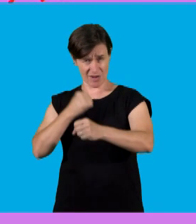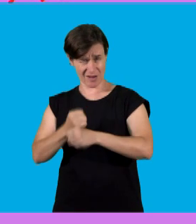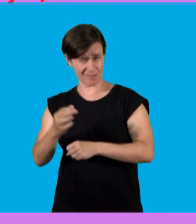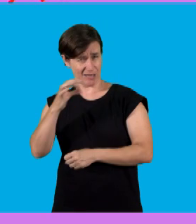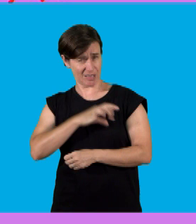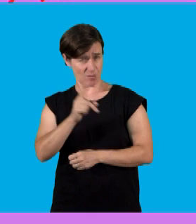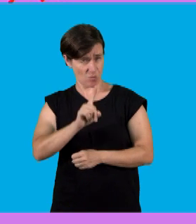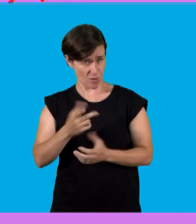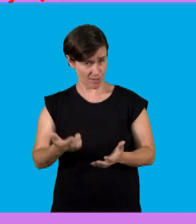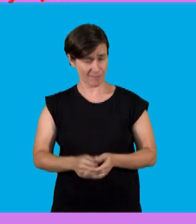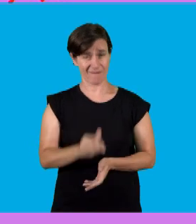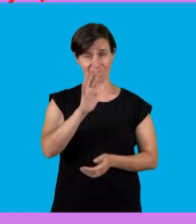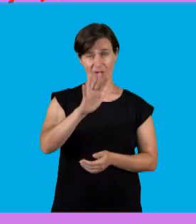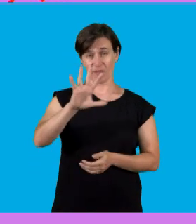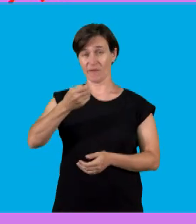is